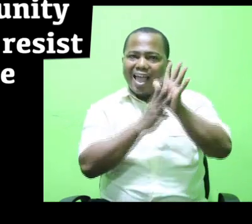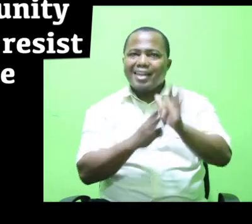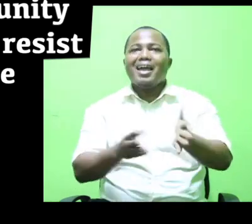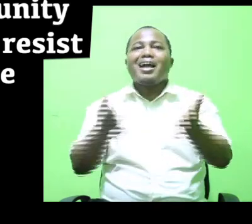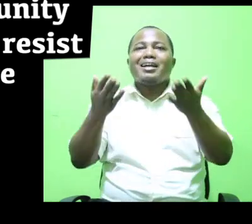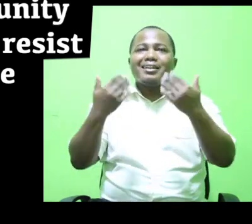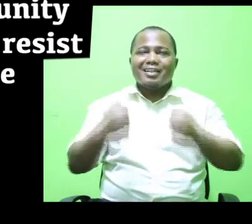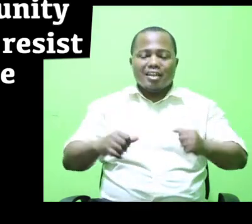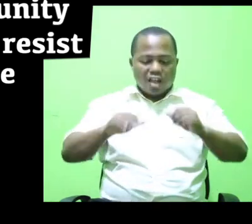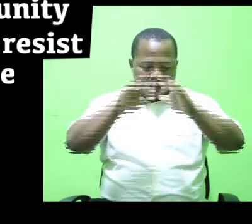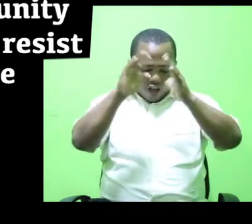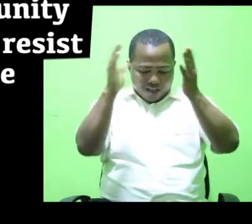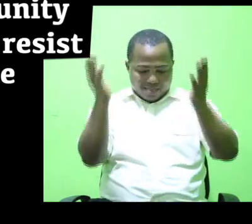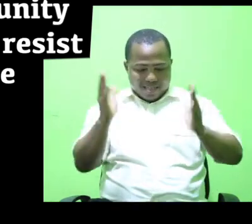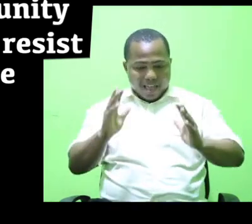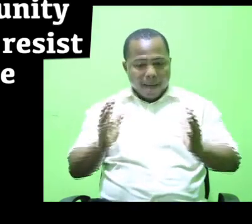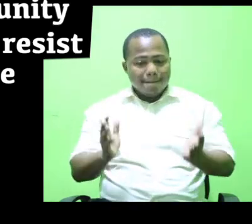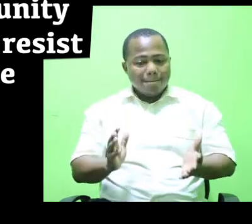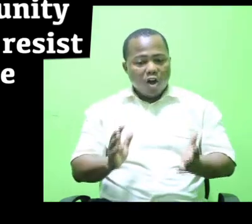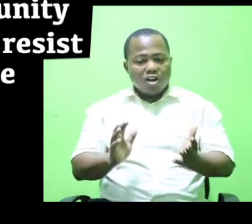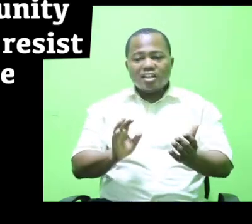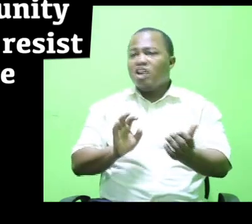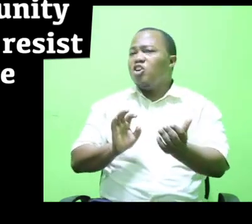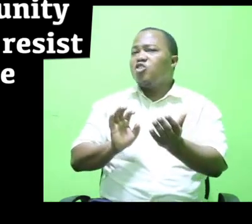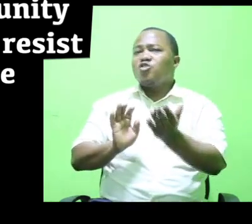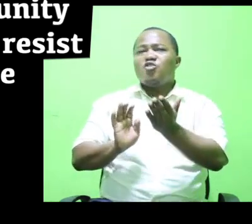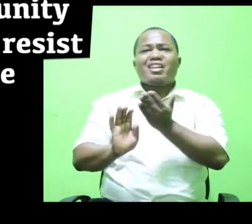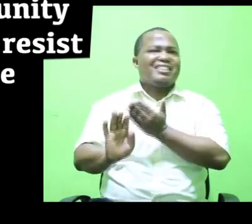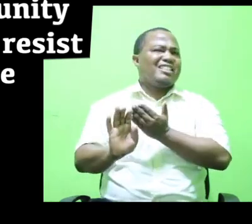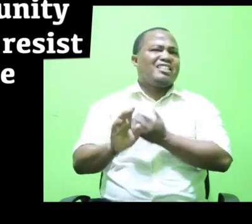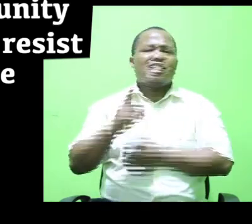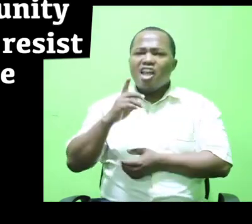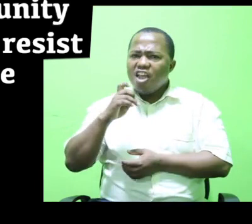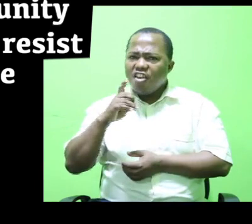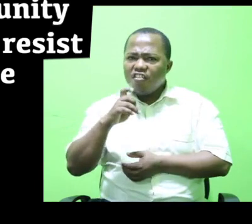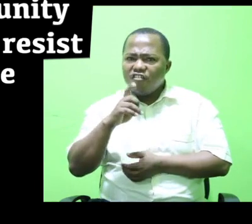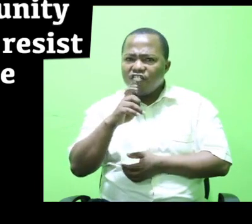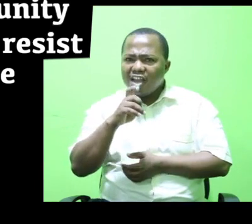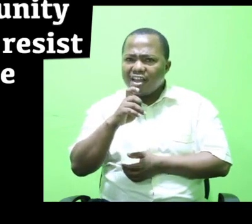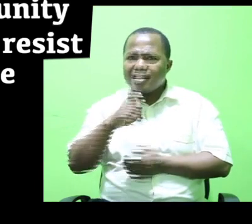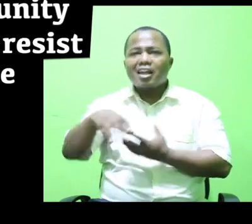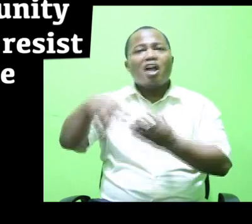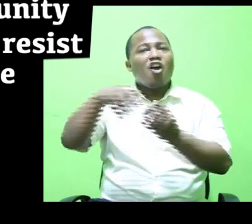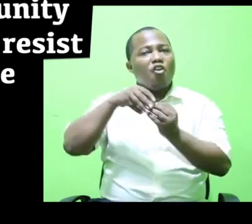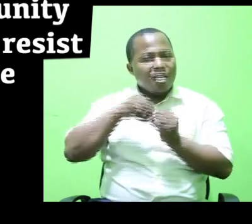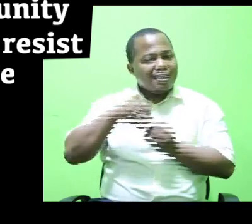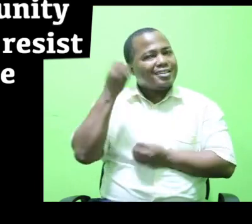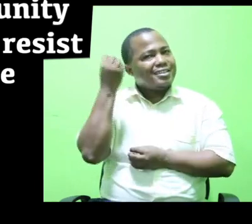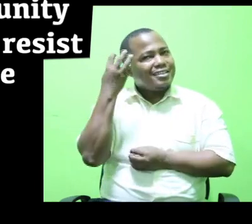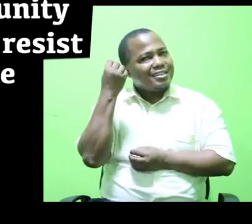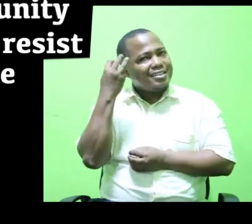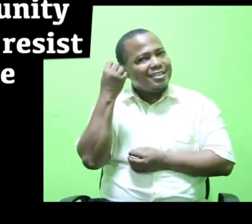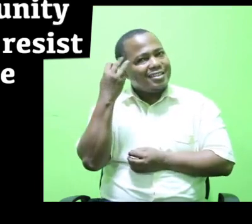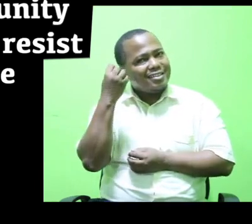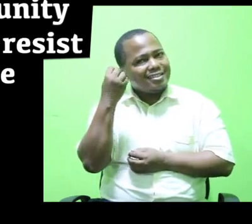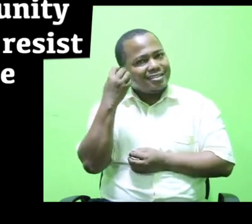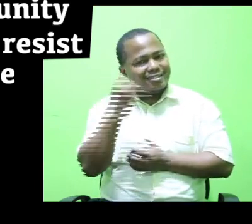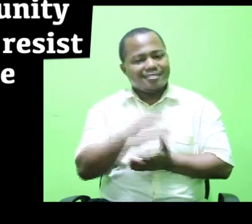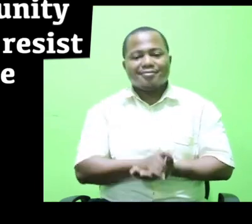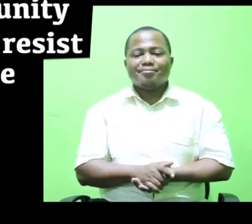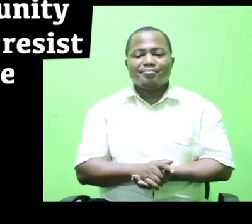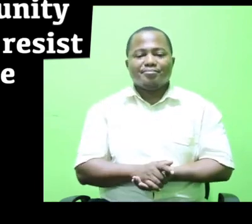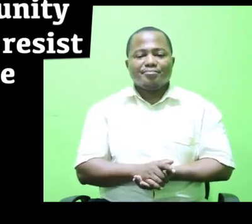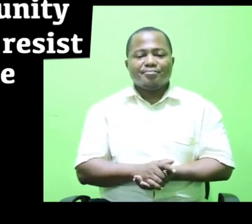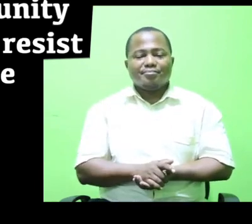Capability of a body to resist infections and disease.